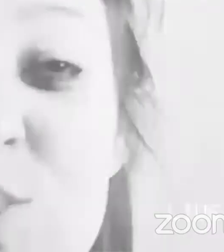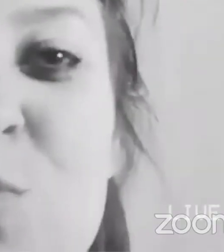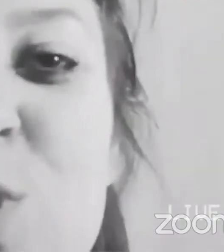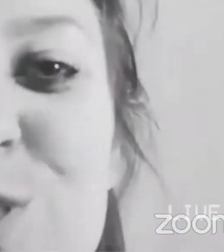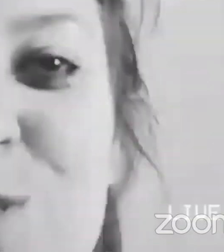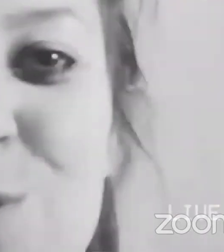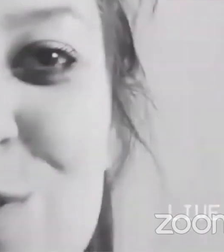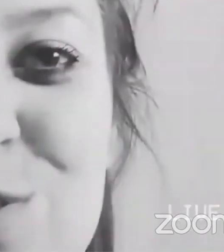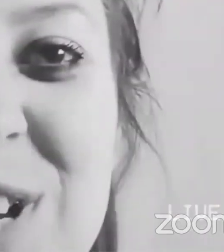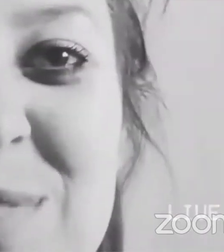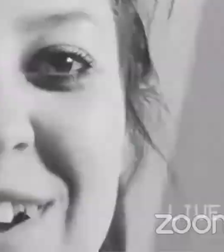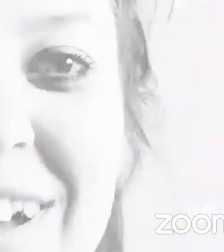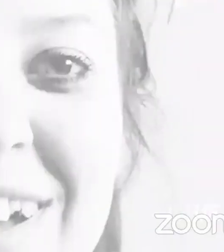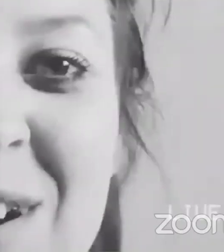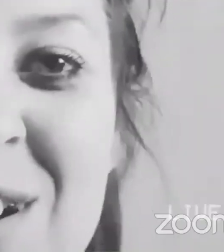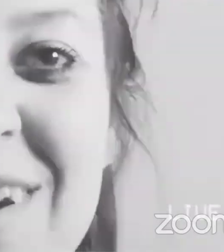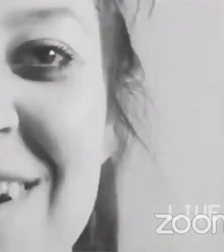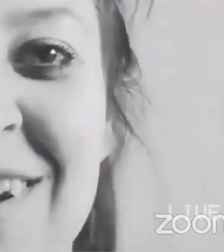Natasha, what is your dream?